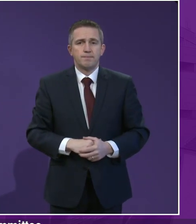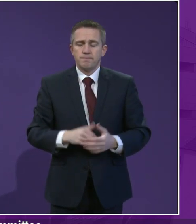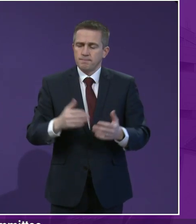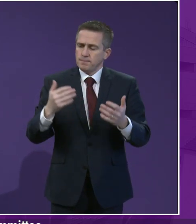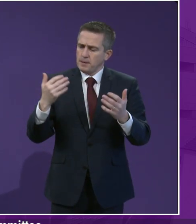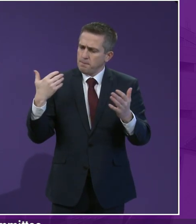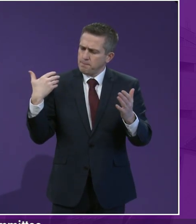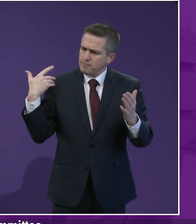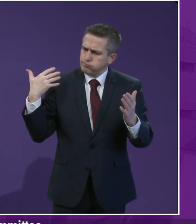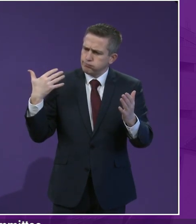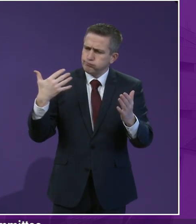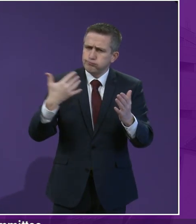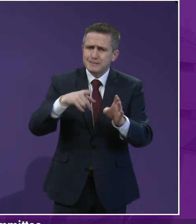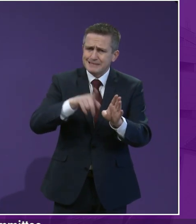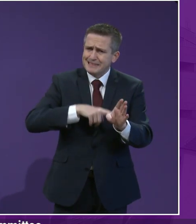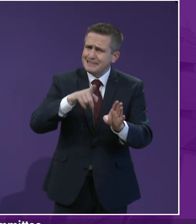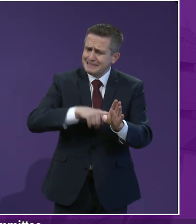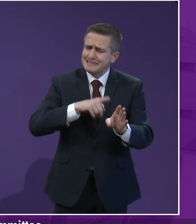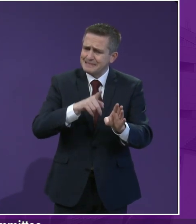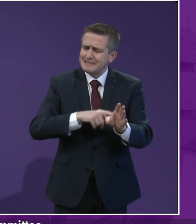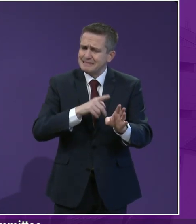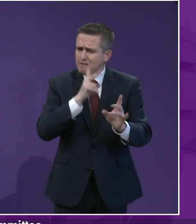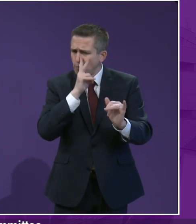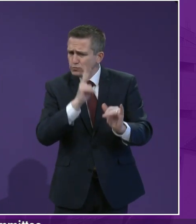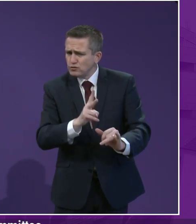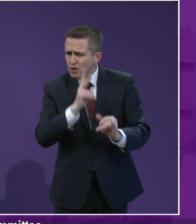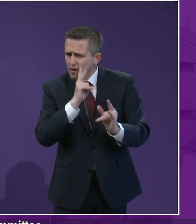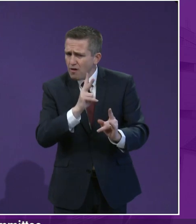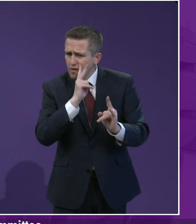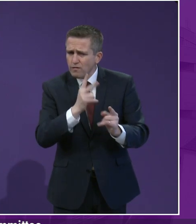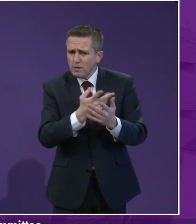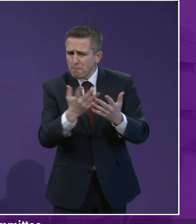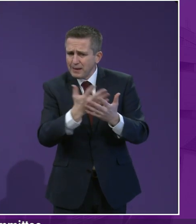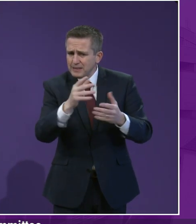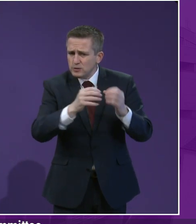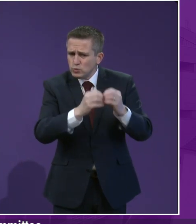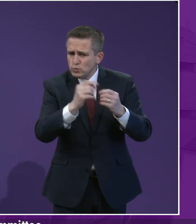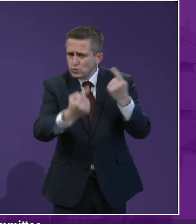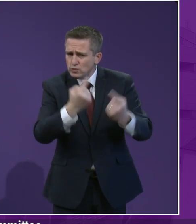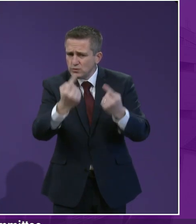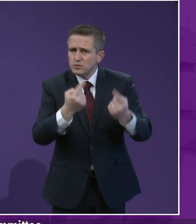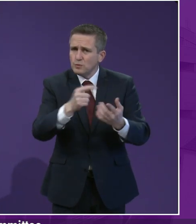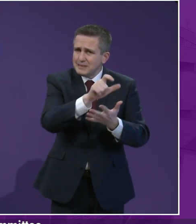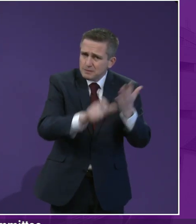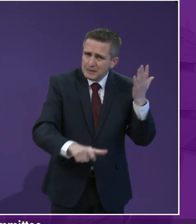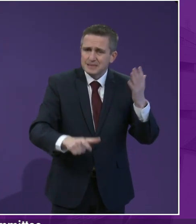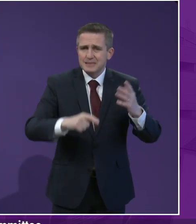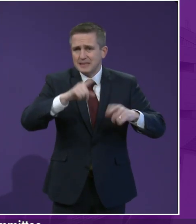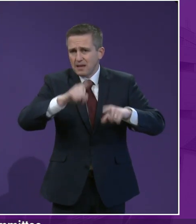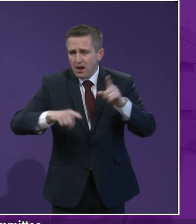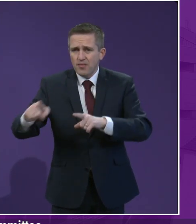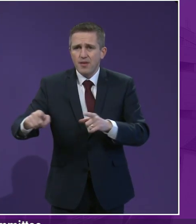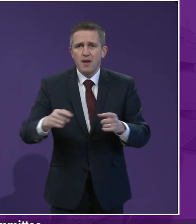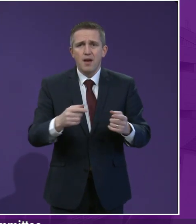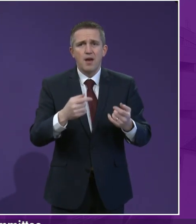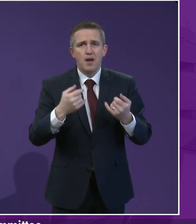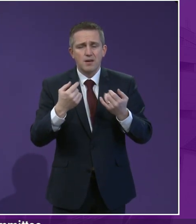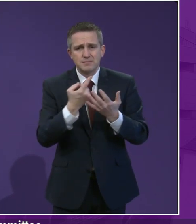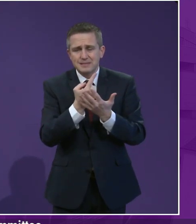I was trying to convey in my submission, it was actually through university teaching, so it's more with that hat